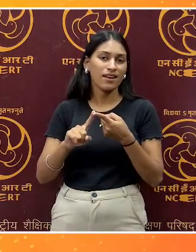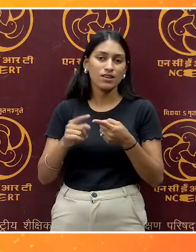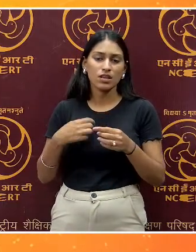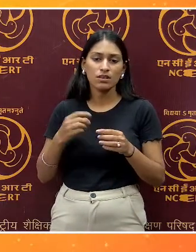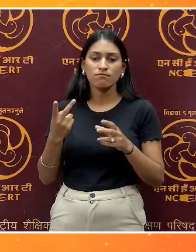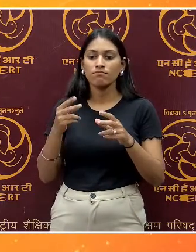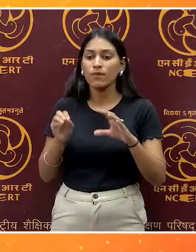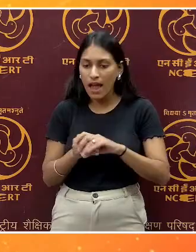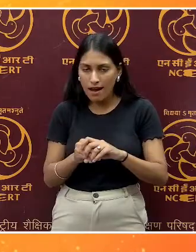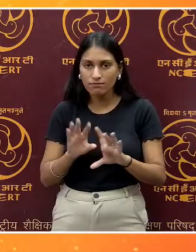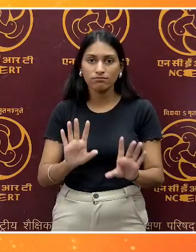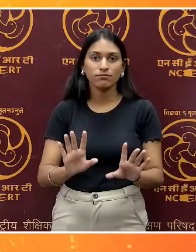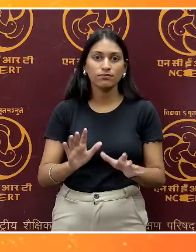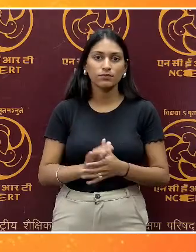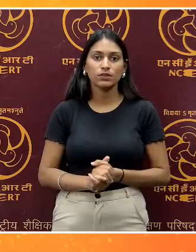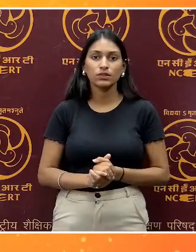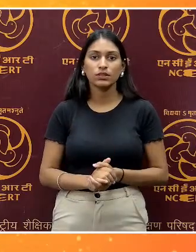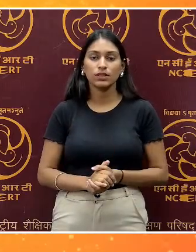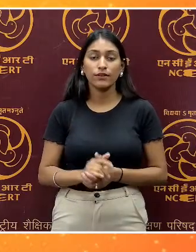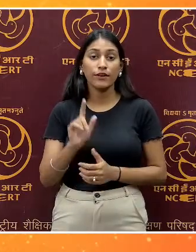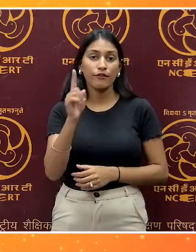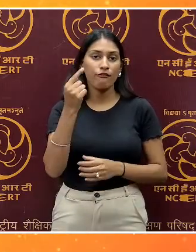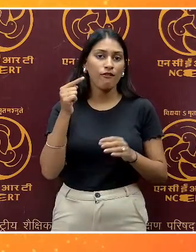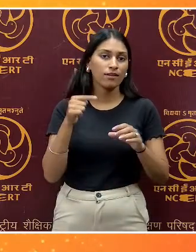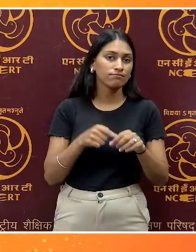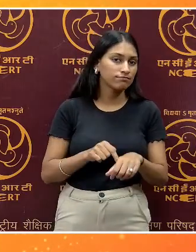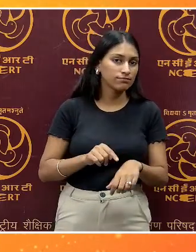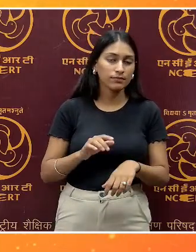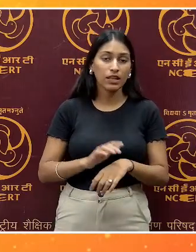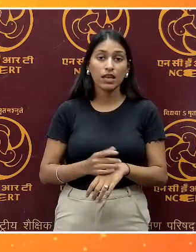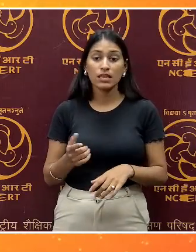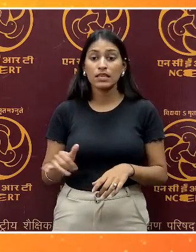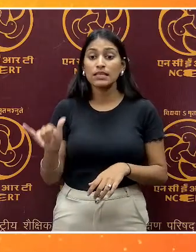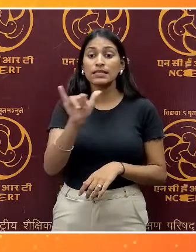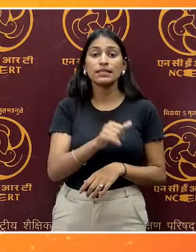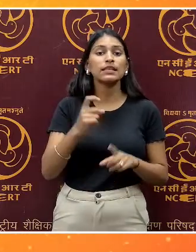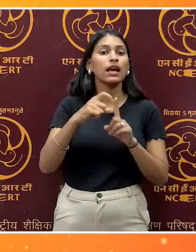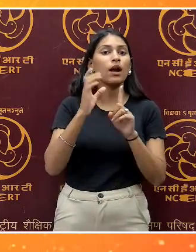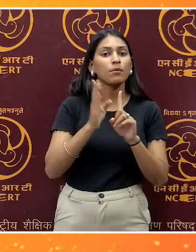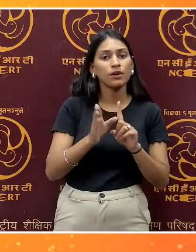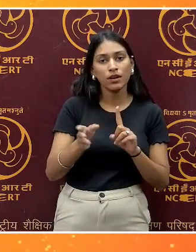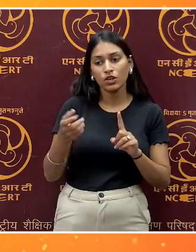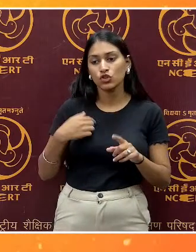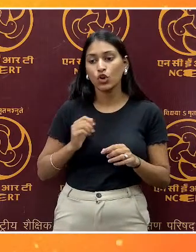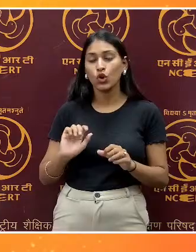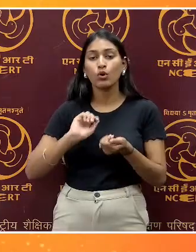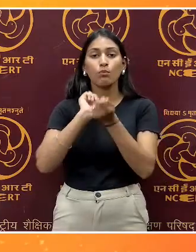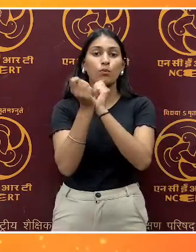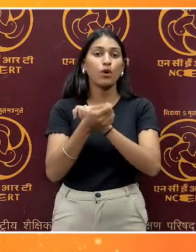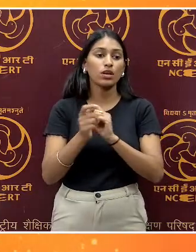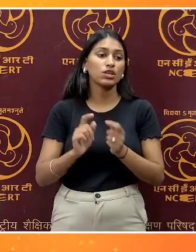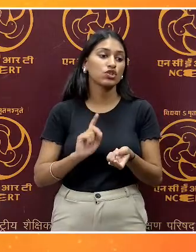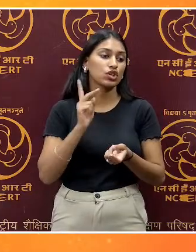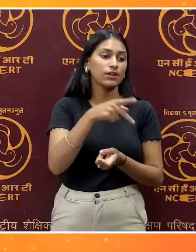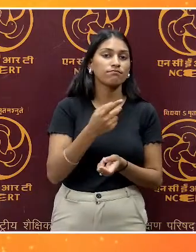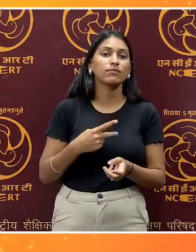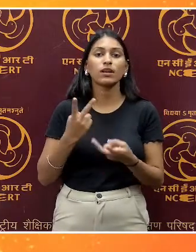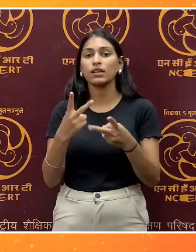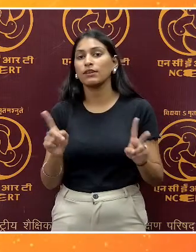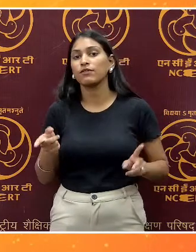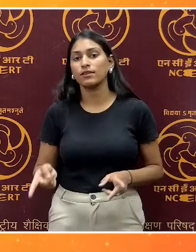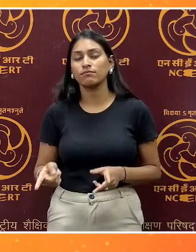line. Here again we have two sub cases. They may be in same direction, they may be in opposite direction. Same